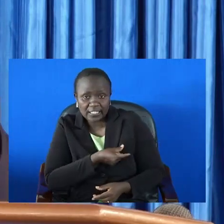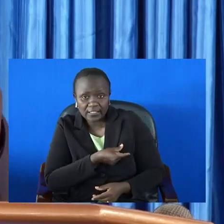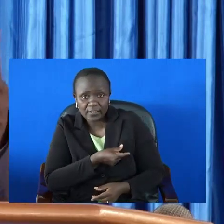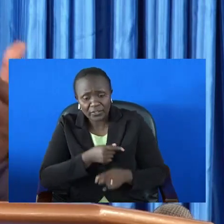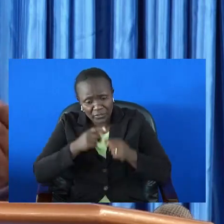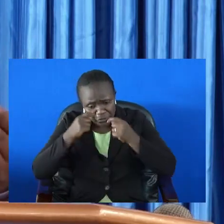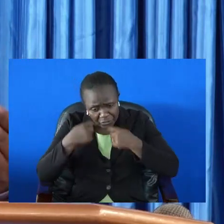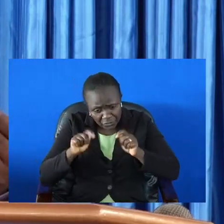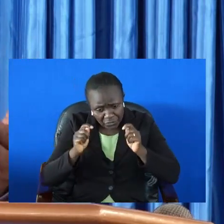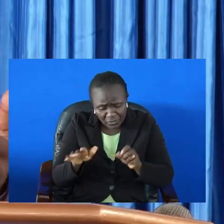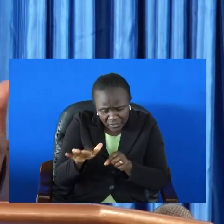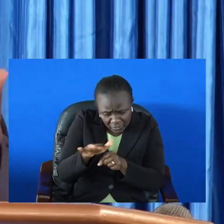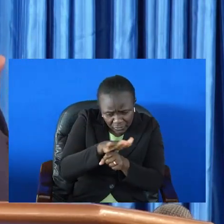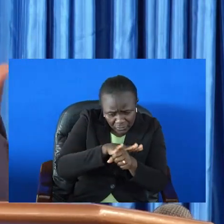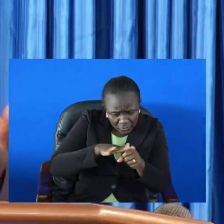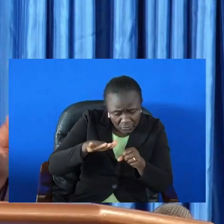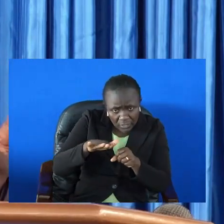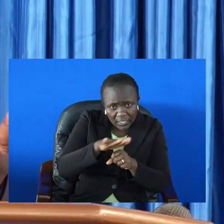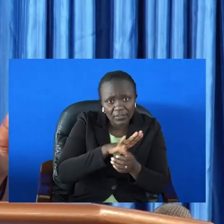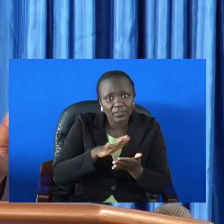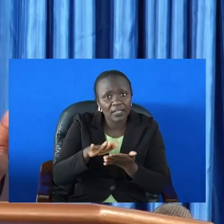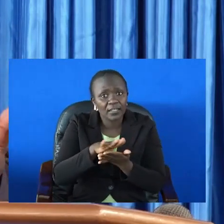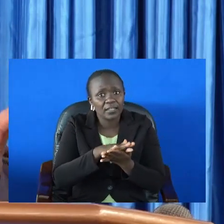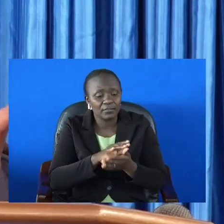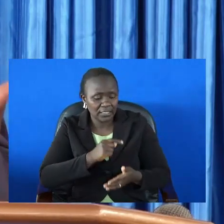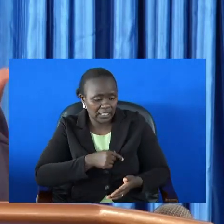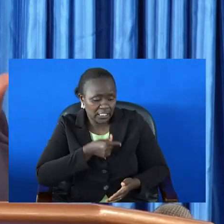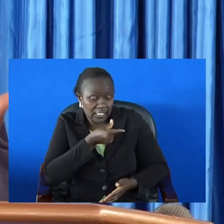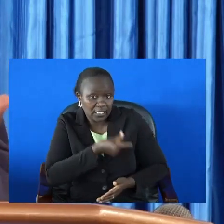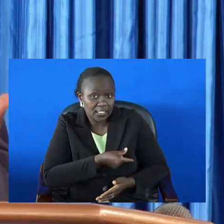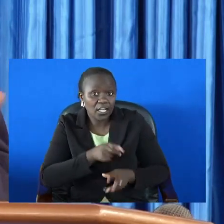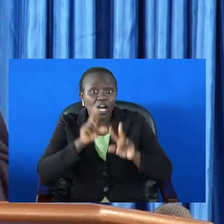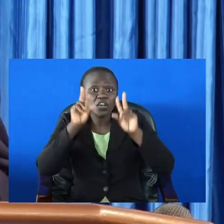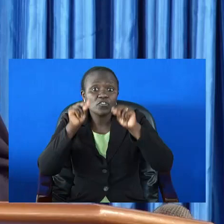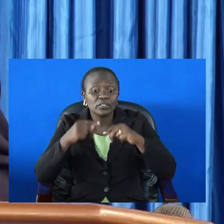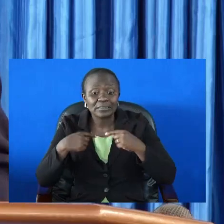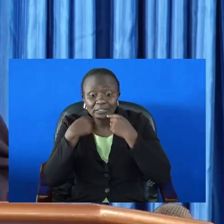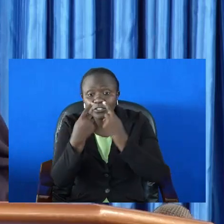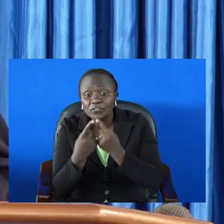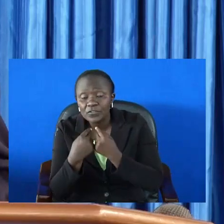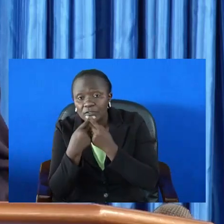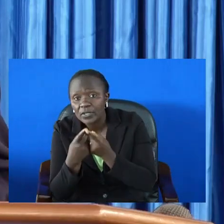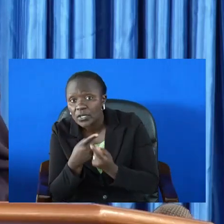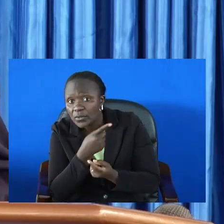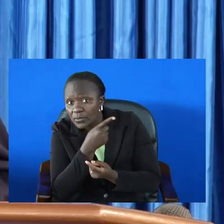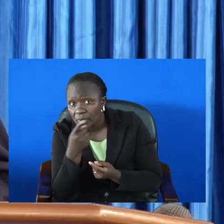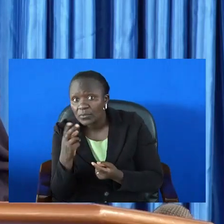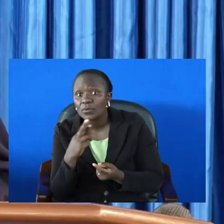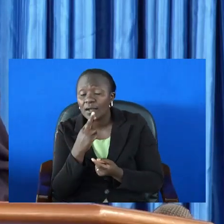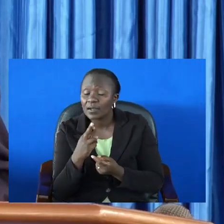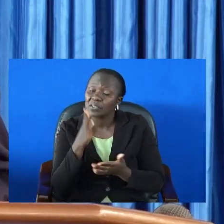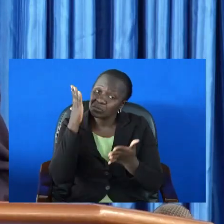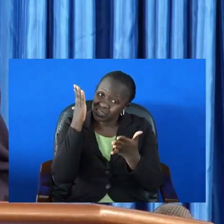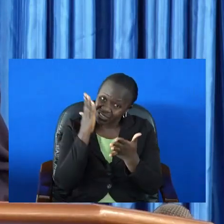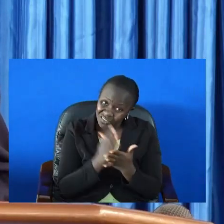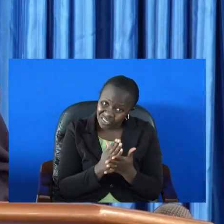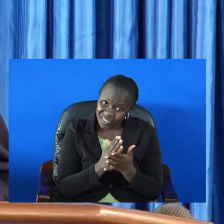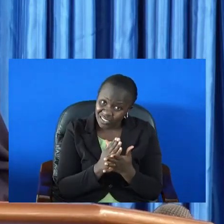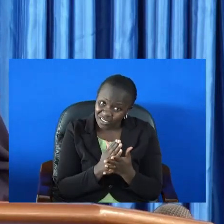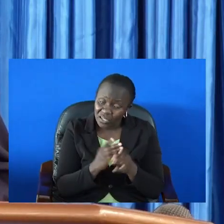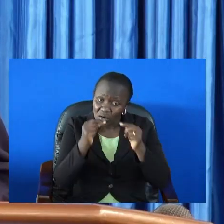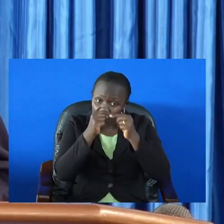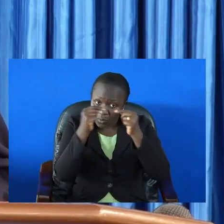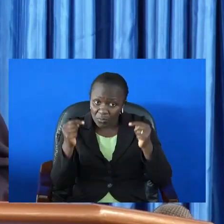try to cover guiltiness by doing things and not repenting, you are actually